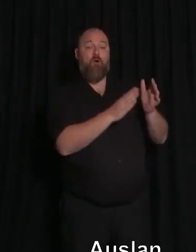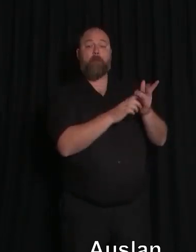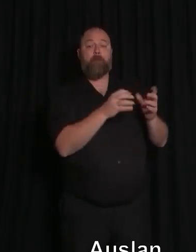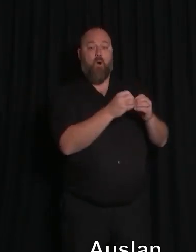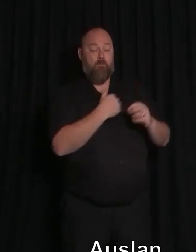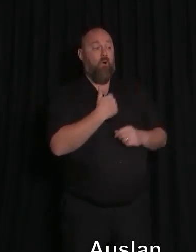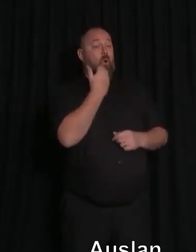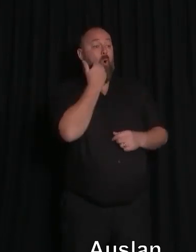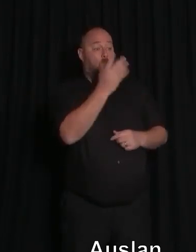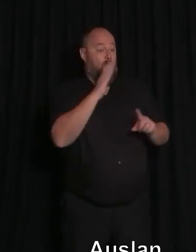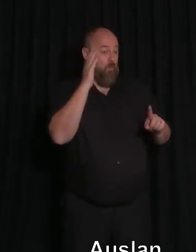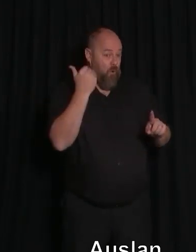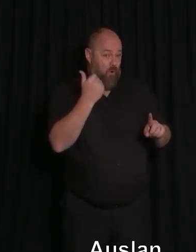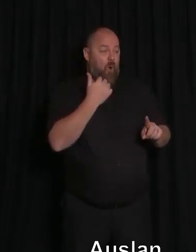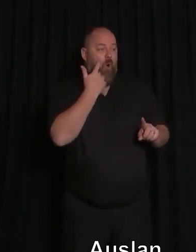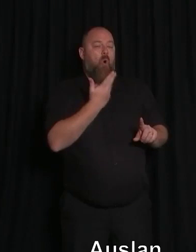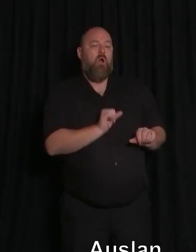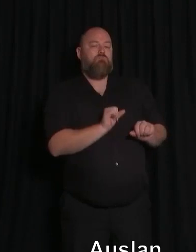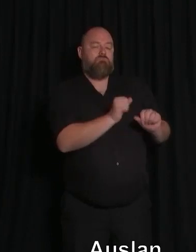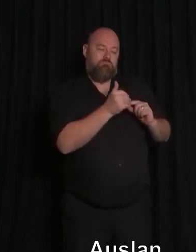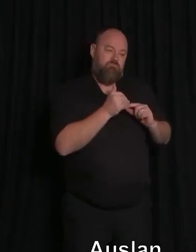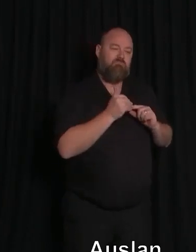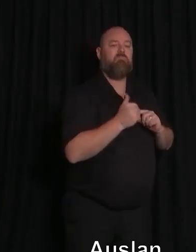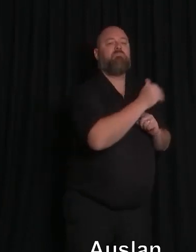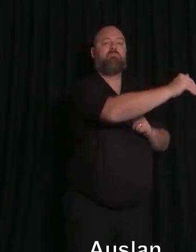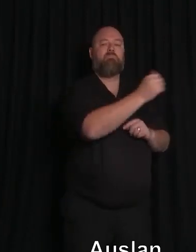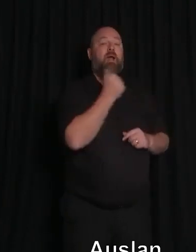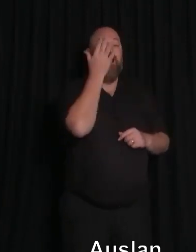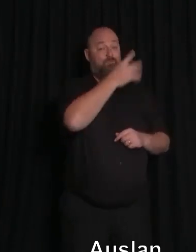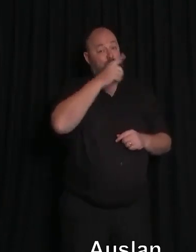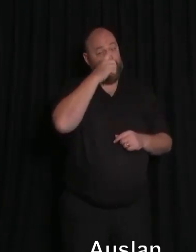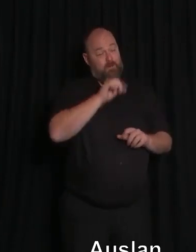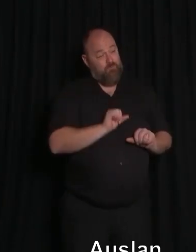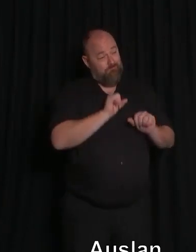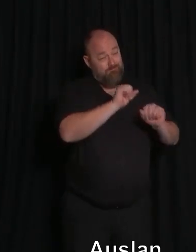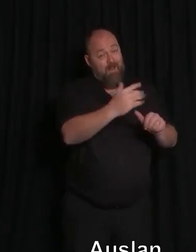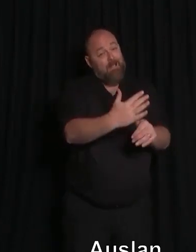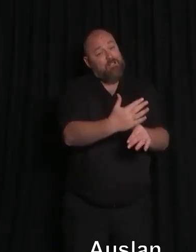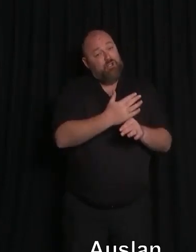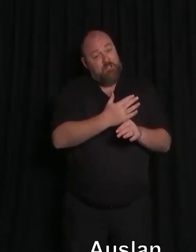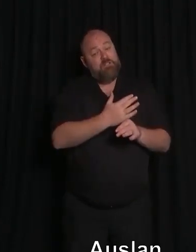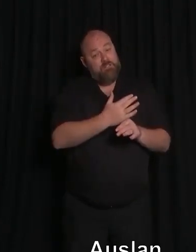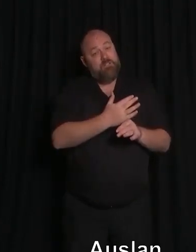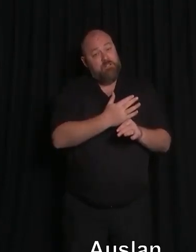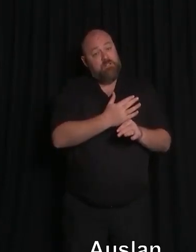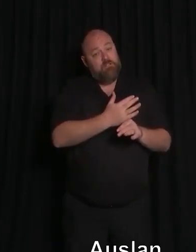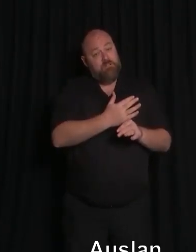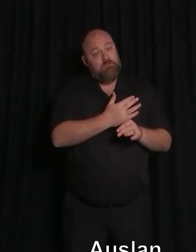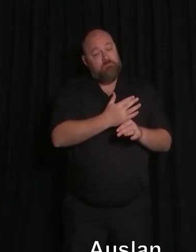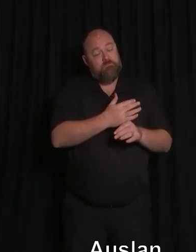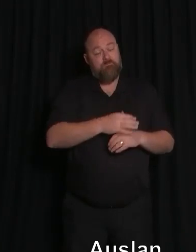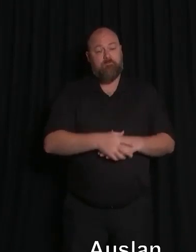always were, always will be Aboriginal peoples, our indigenous expressions of